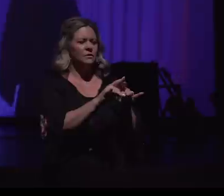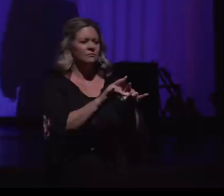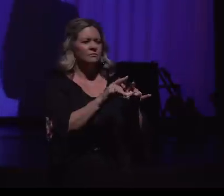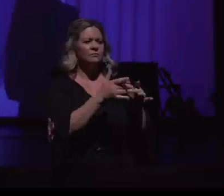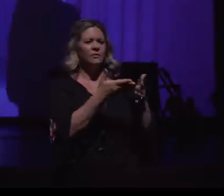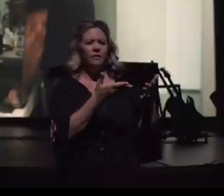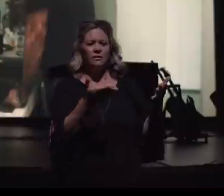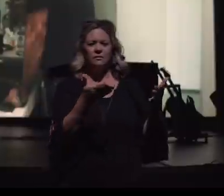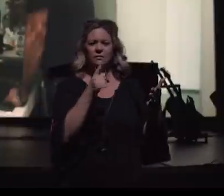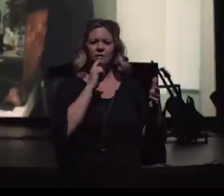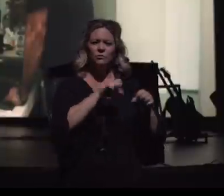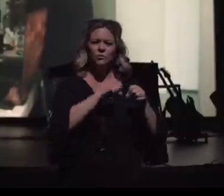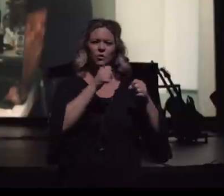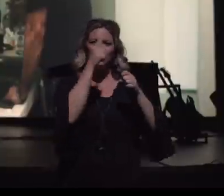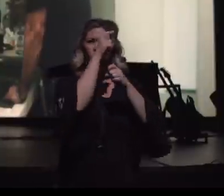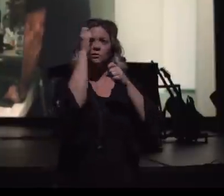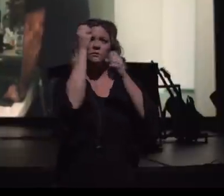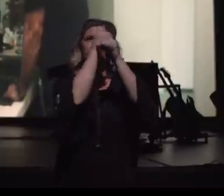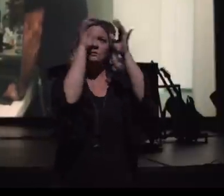broken dreams.